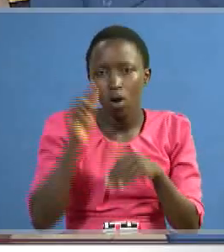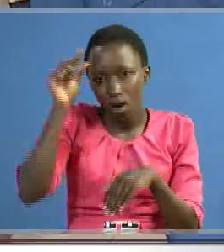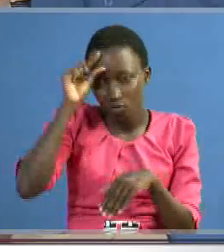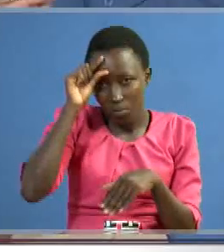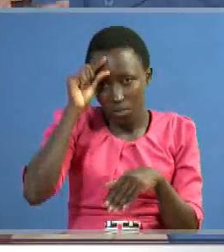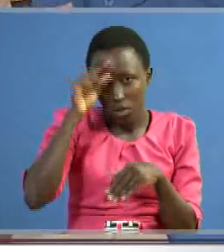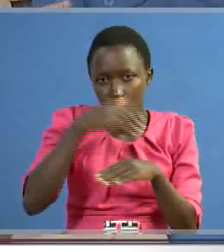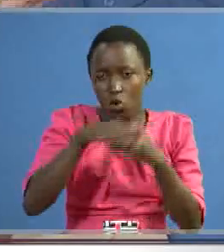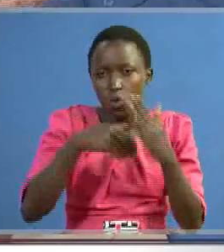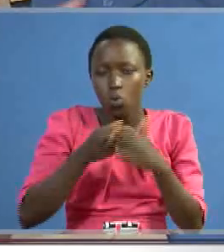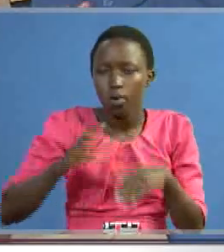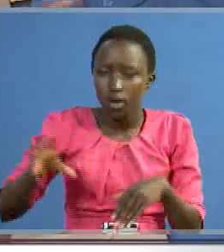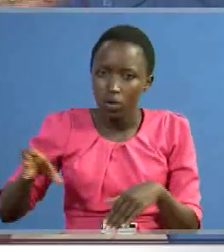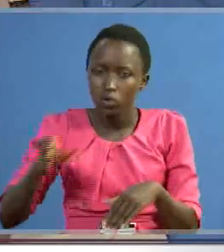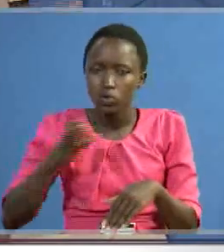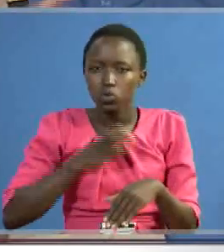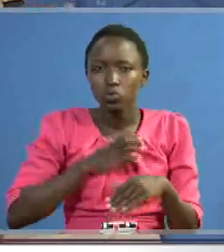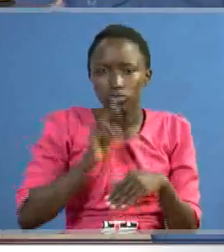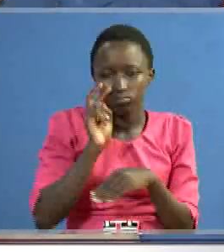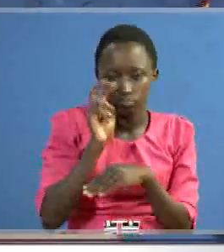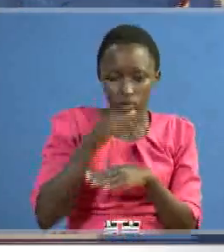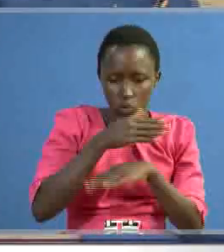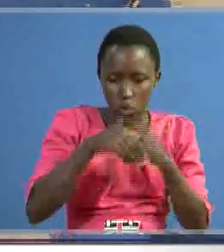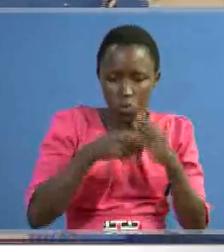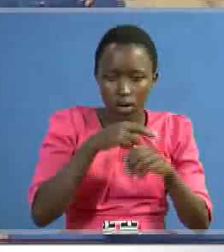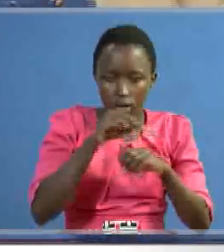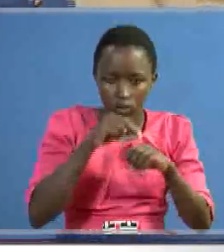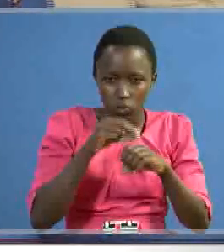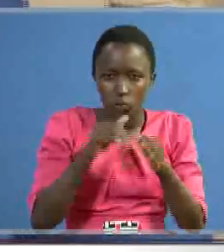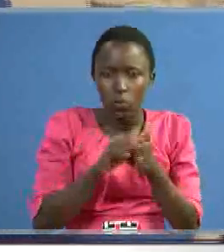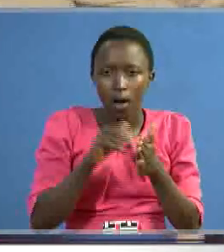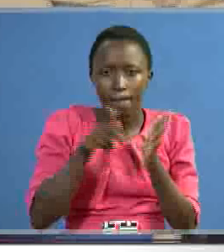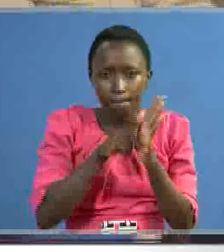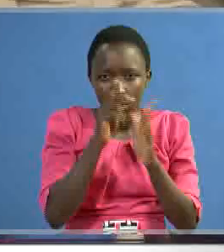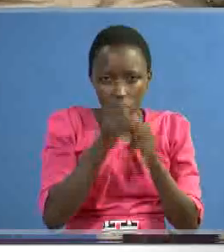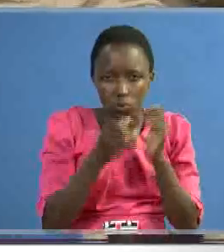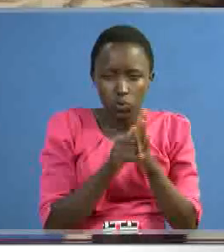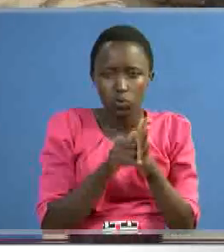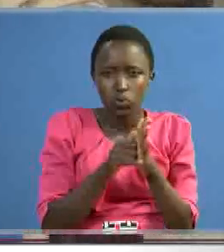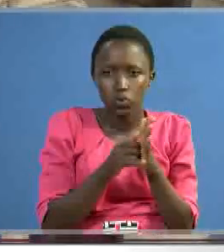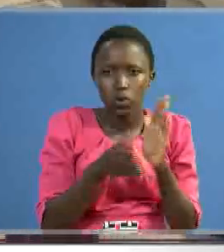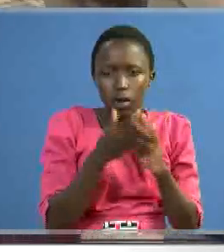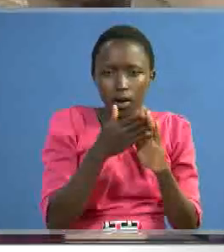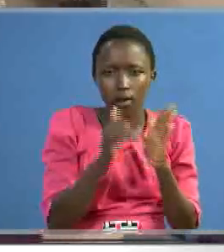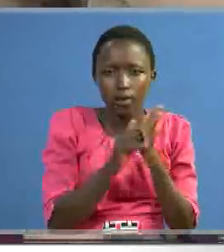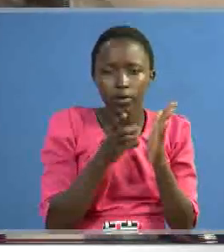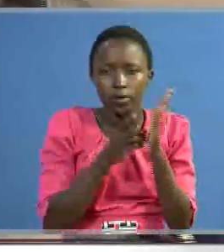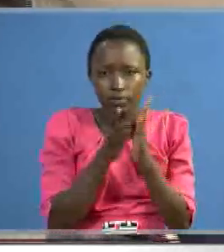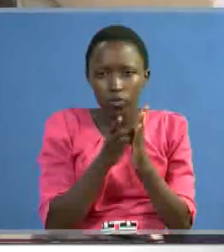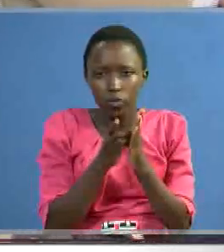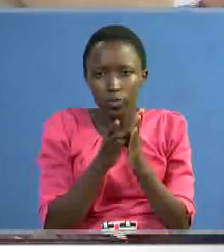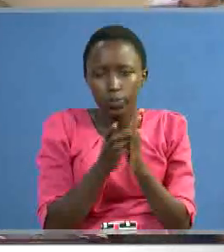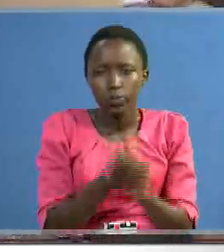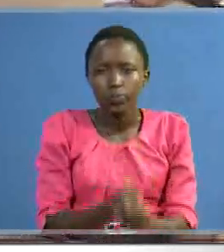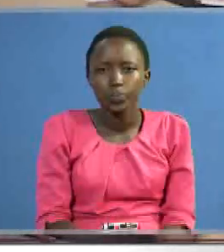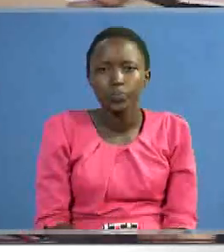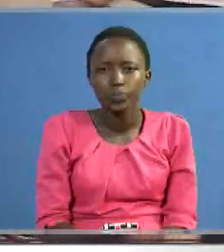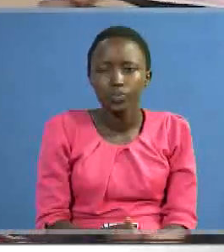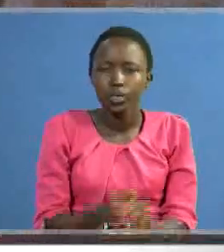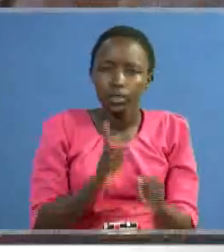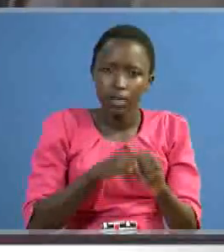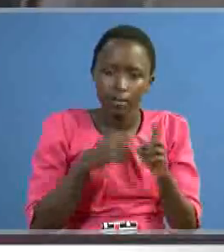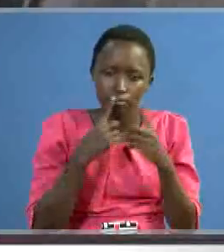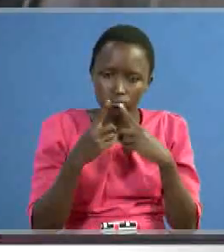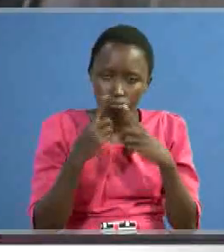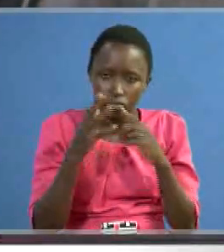government all county commissioners will oversee all national government county projects in a bid to speed up development agenda while